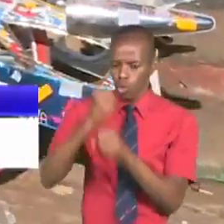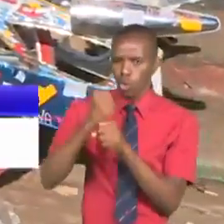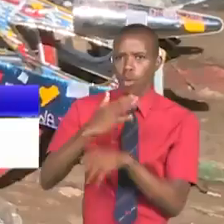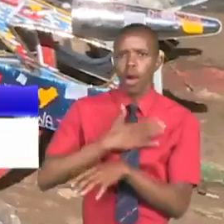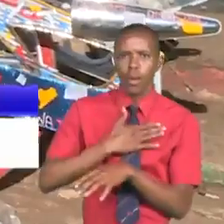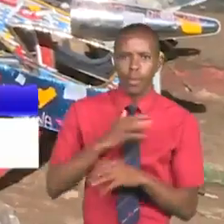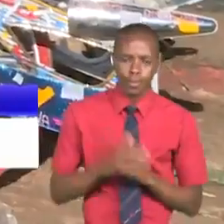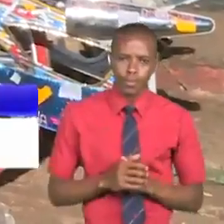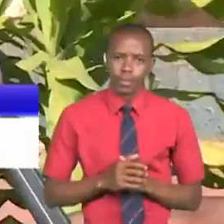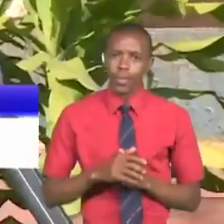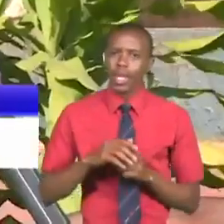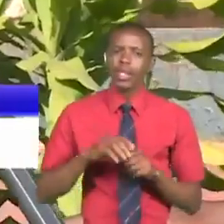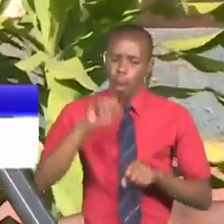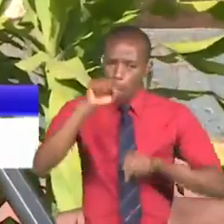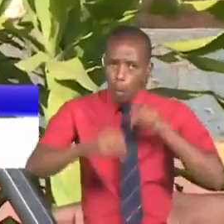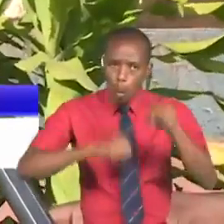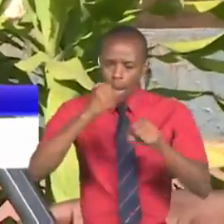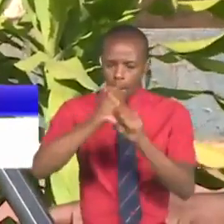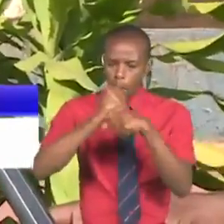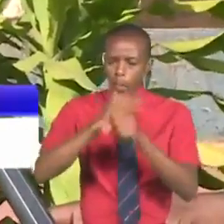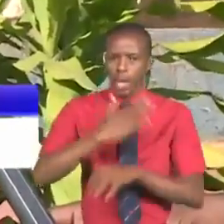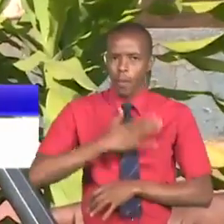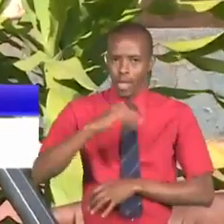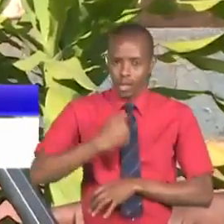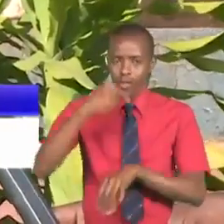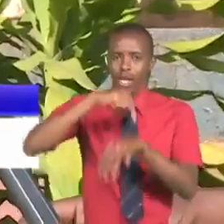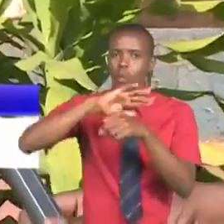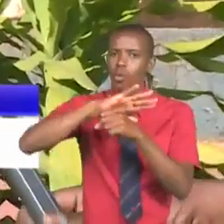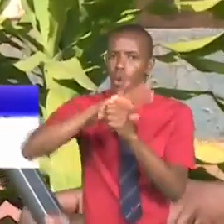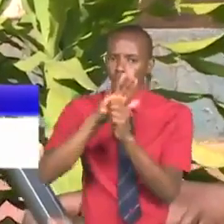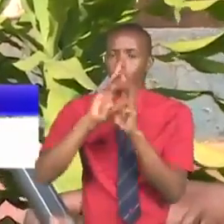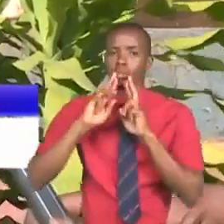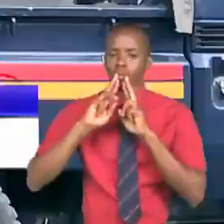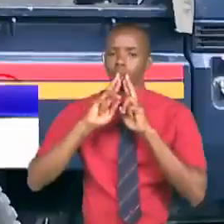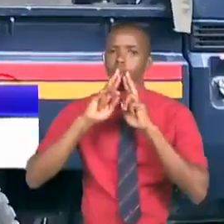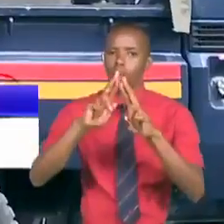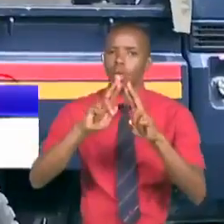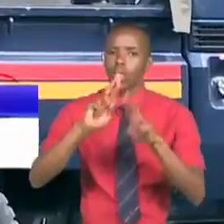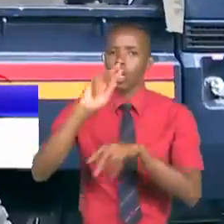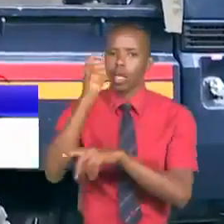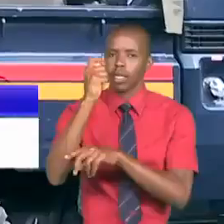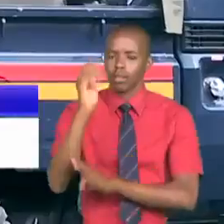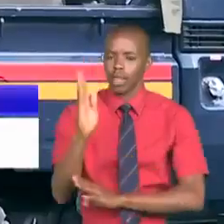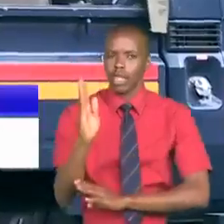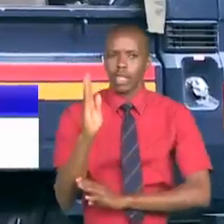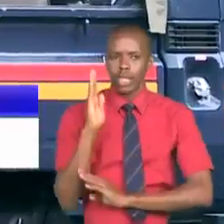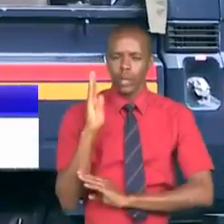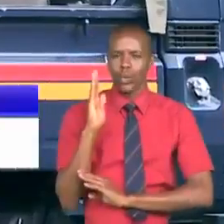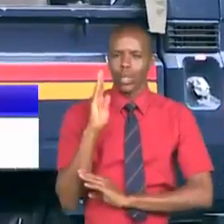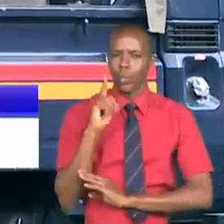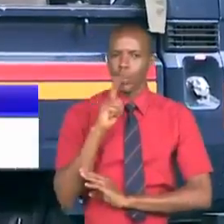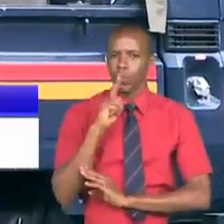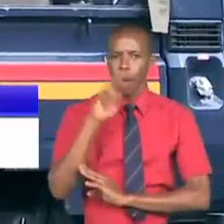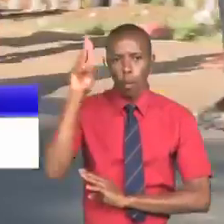tunafanya. Hii nimetengeneza tu kumimi, tangu korone yanzwe pole pole. Security has been beefed up,